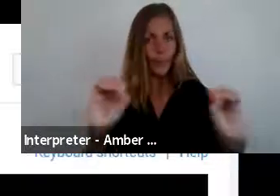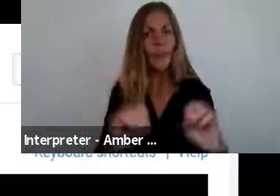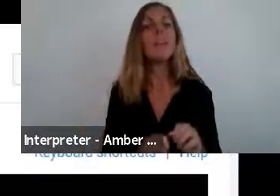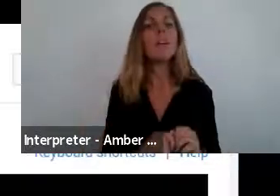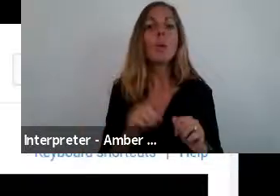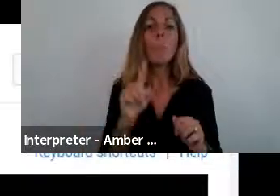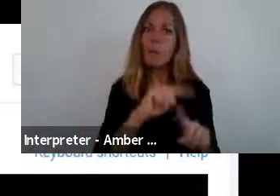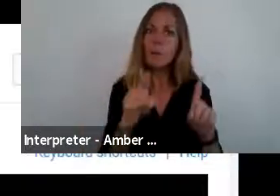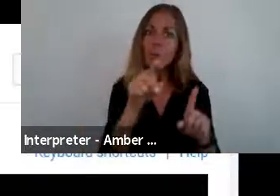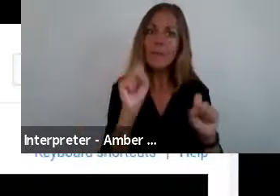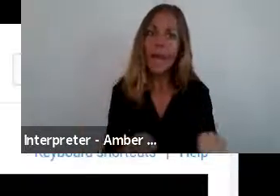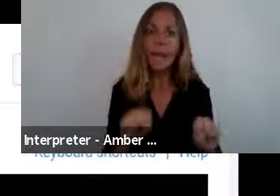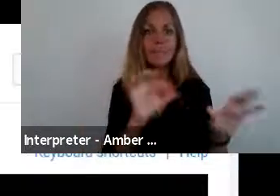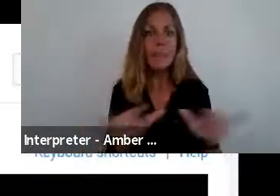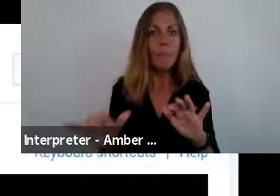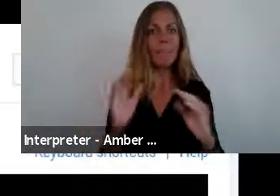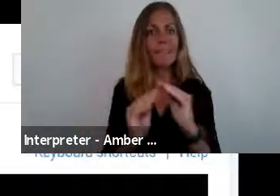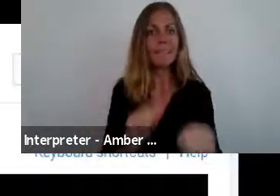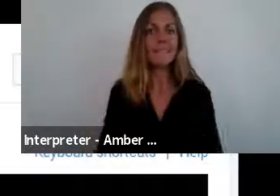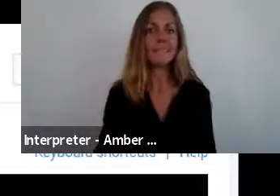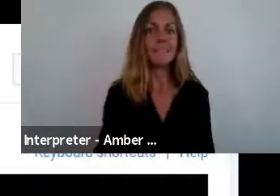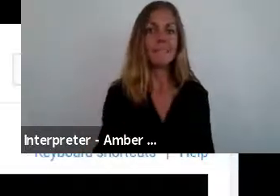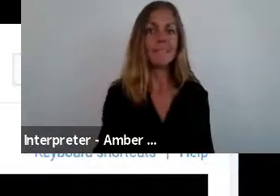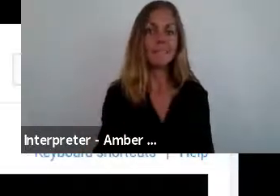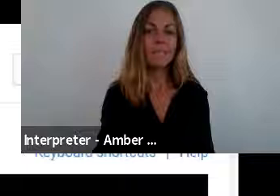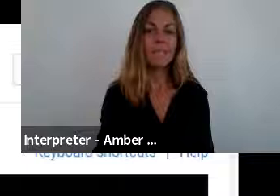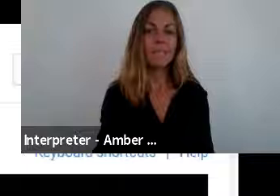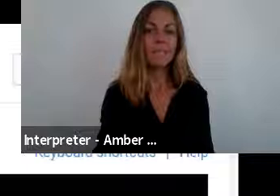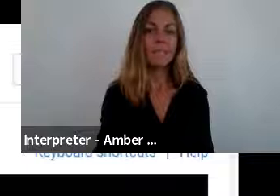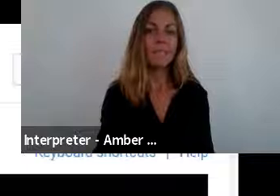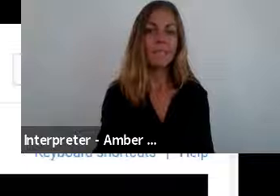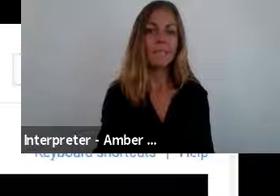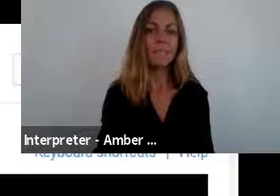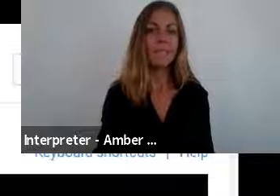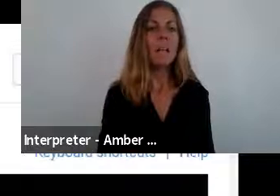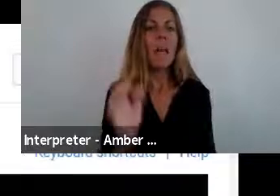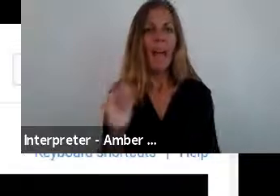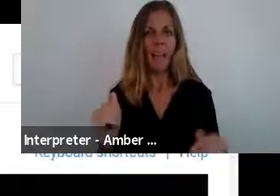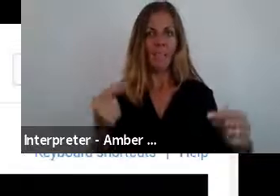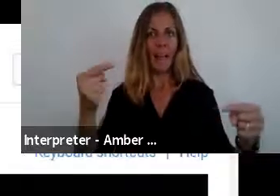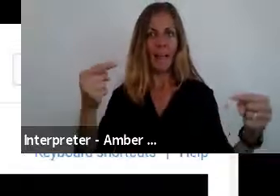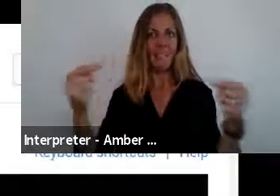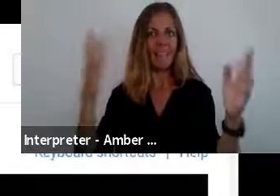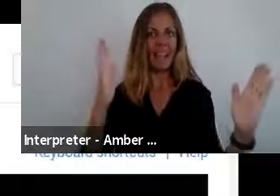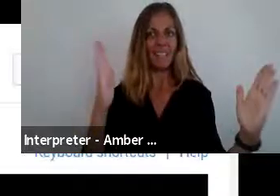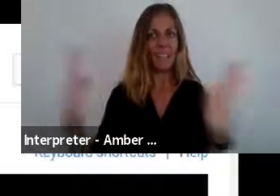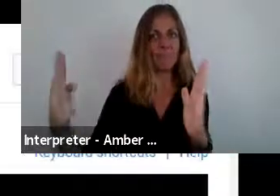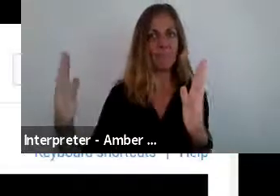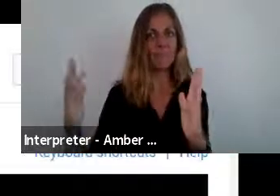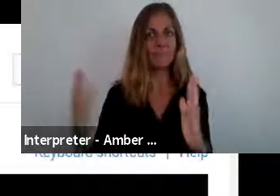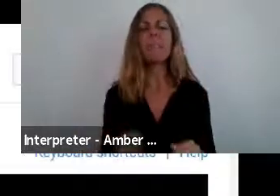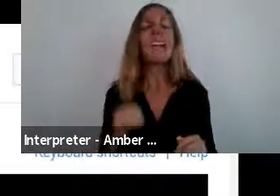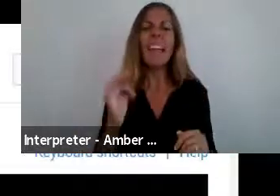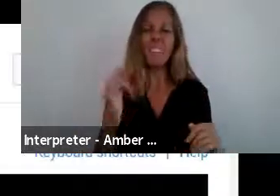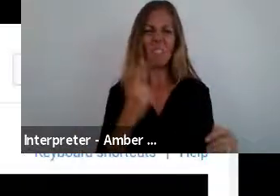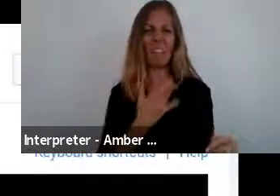it up. And then they have these little boxes on the bottom that are the alignment of the captions. So you can drag them over if it's not